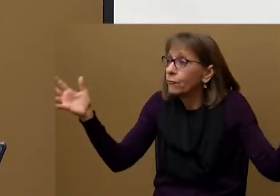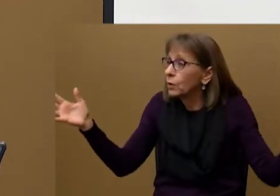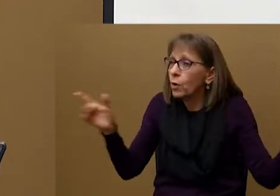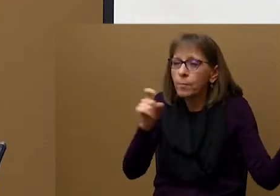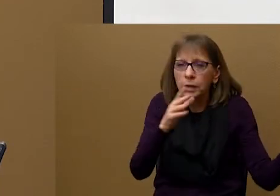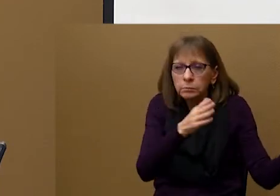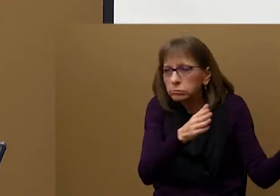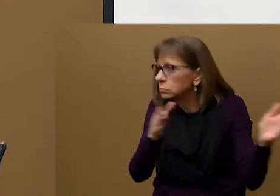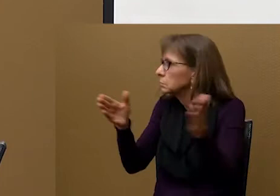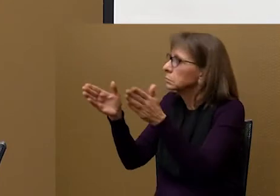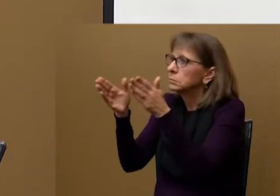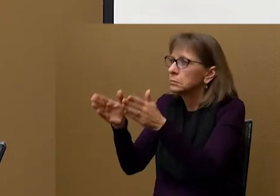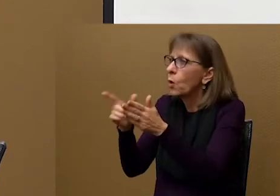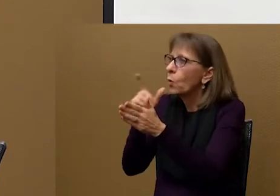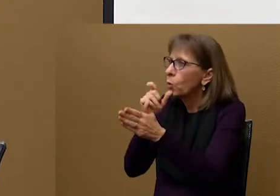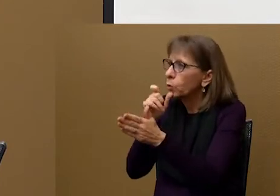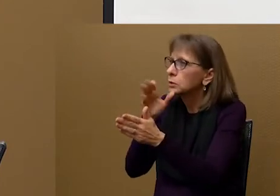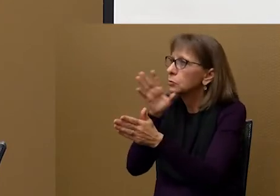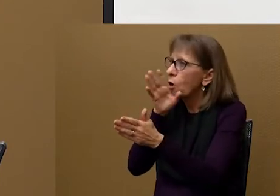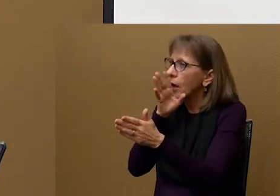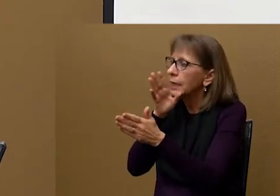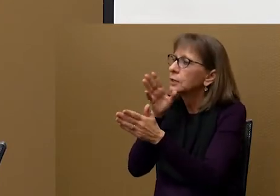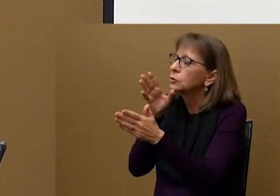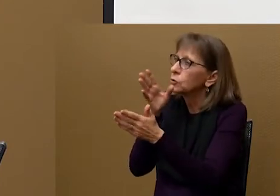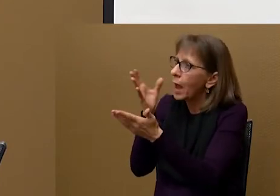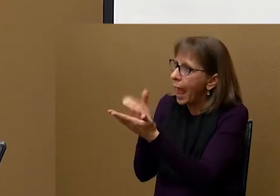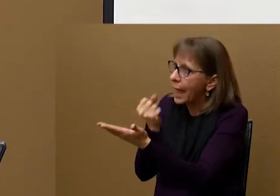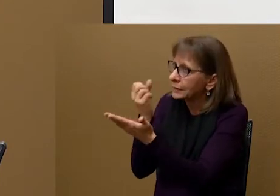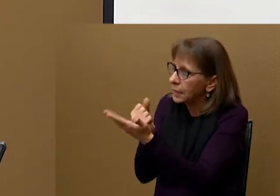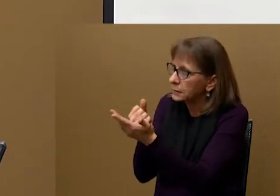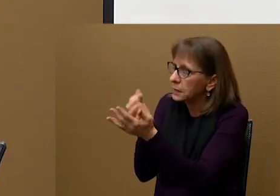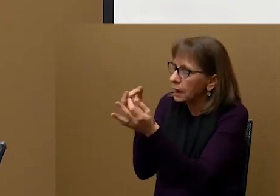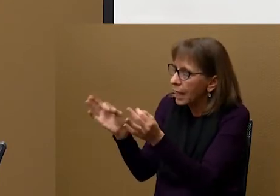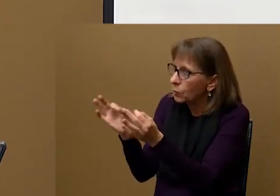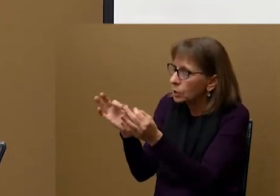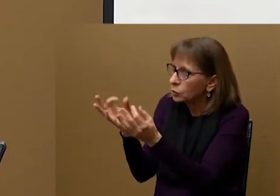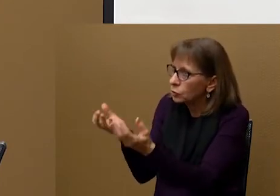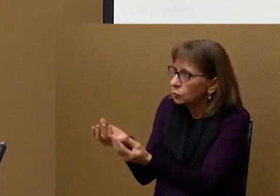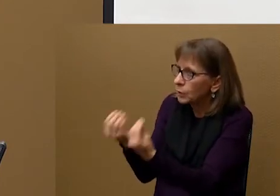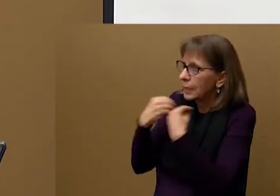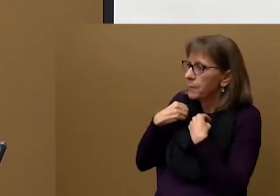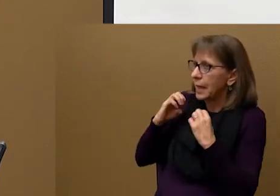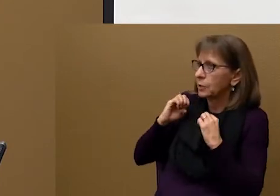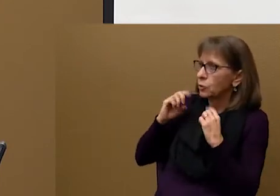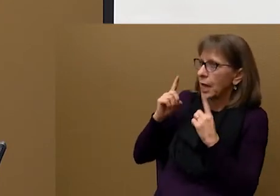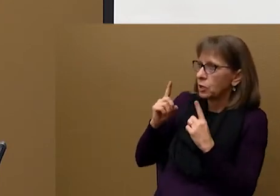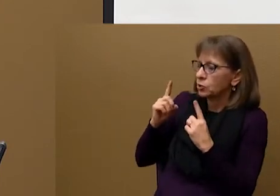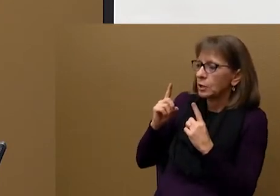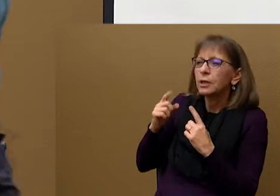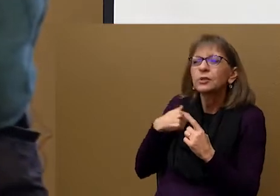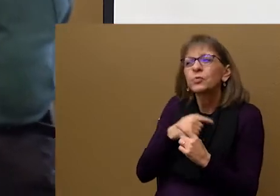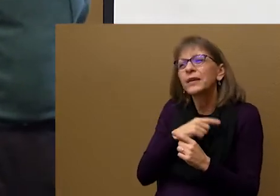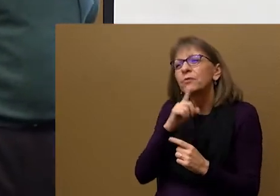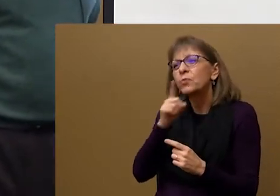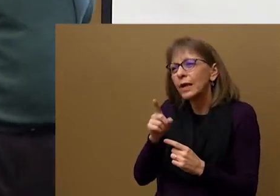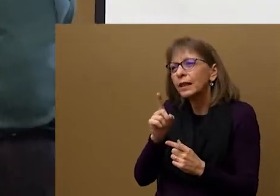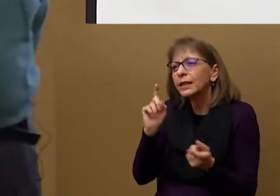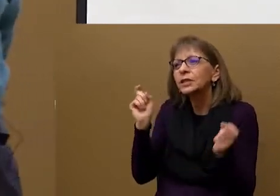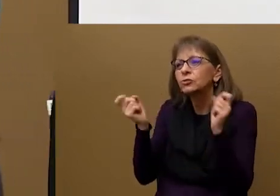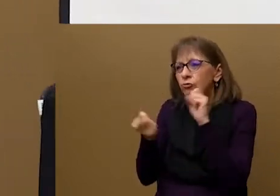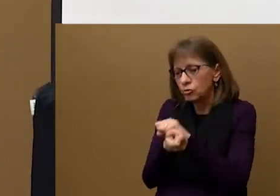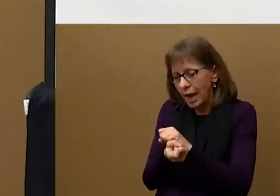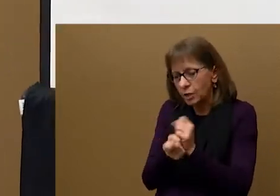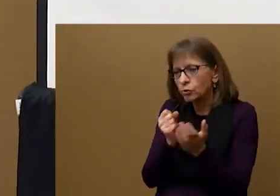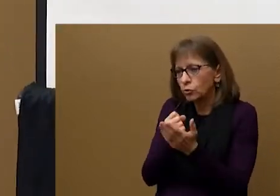their attention to who's talking in order to access the language to be educated. So we've really